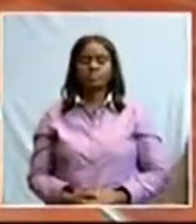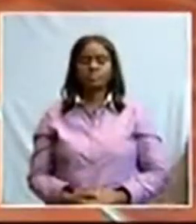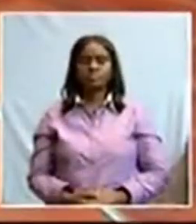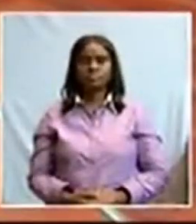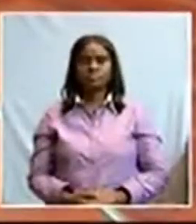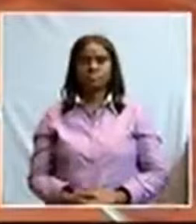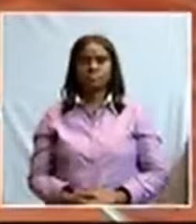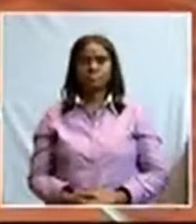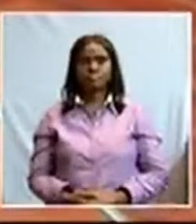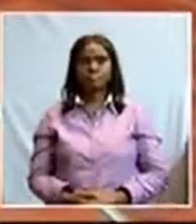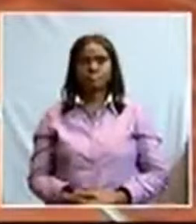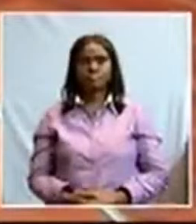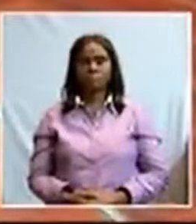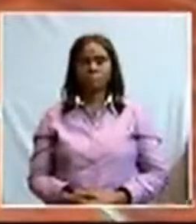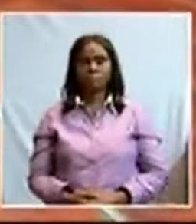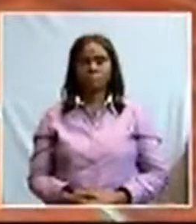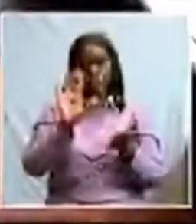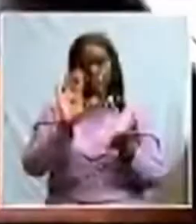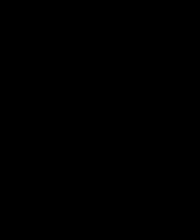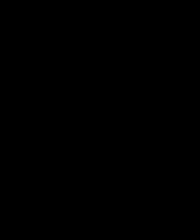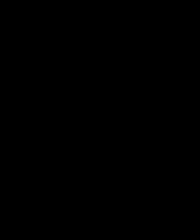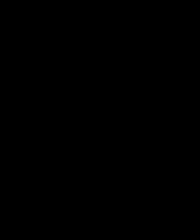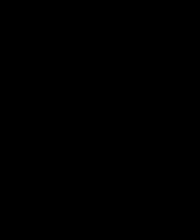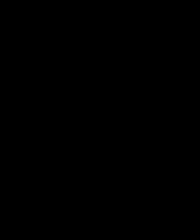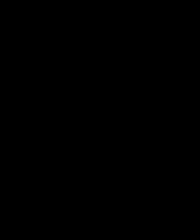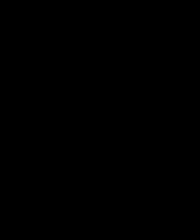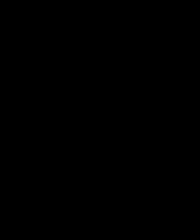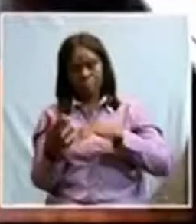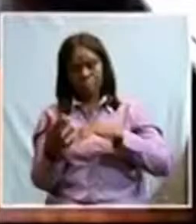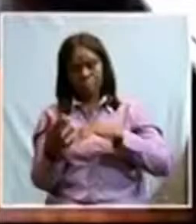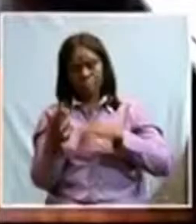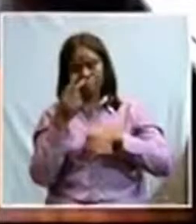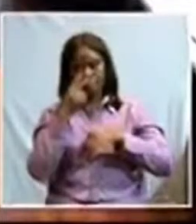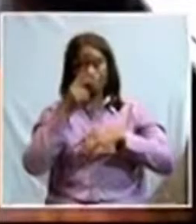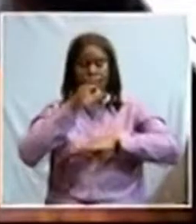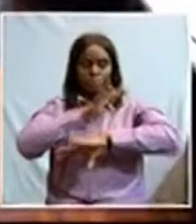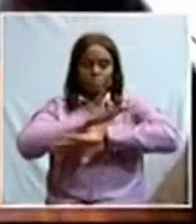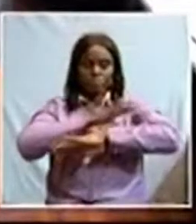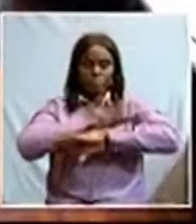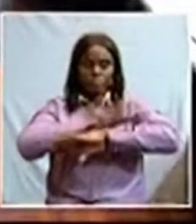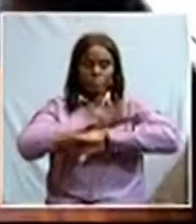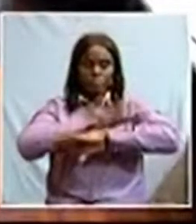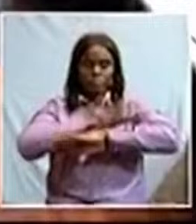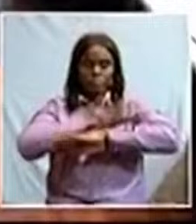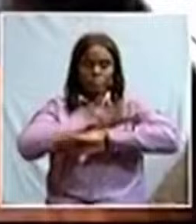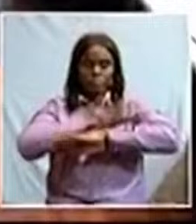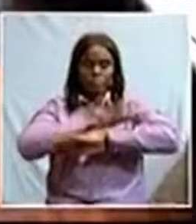I'm okay. The collapse, so the desks, so the roof